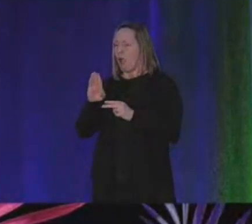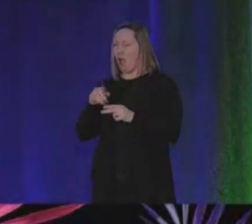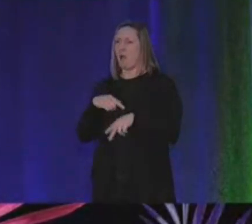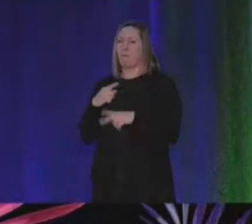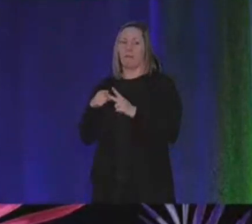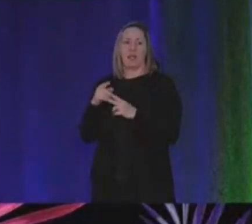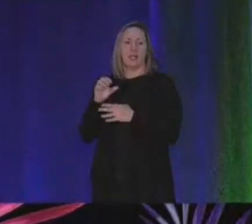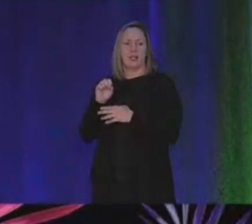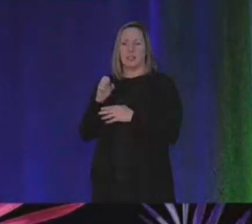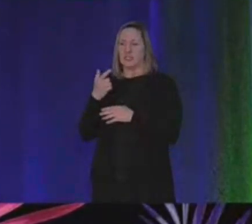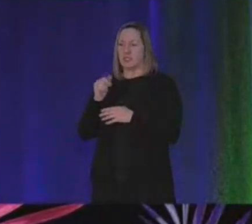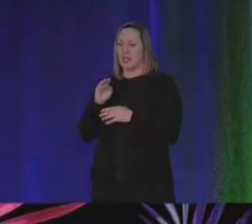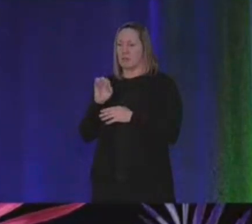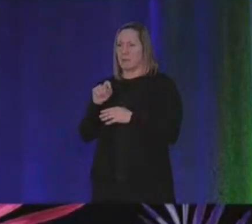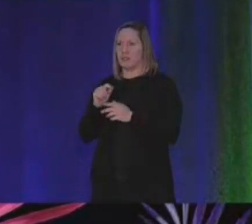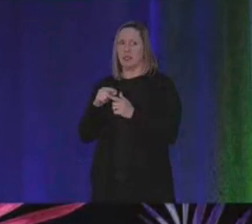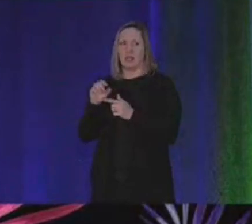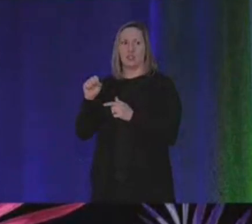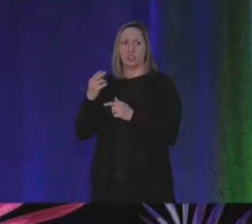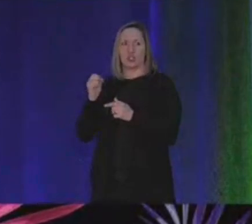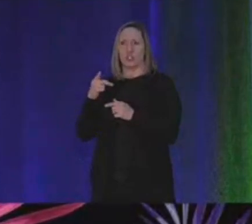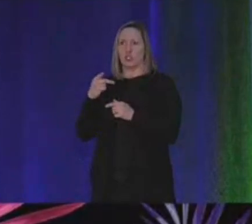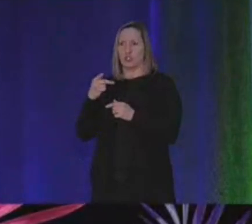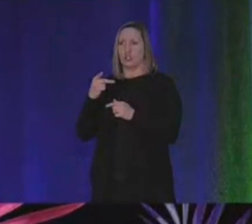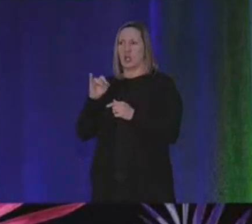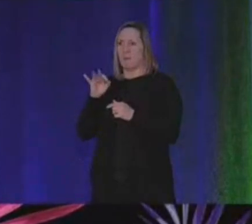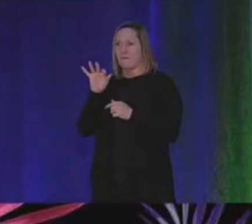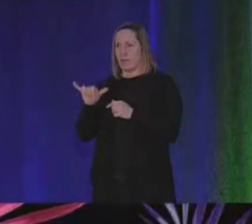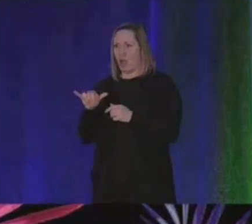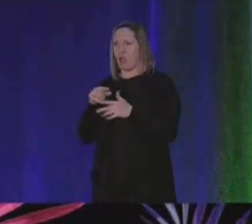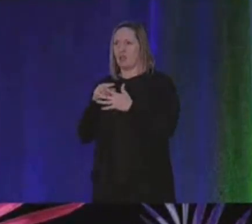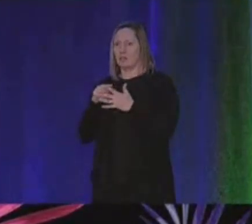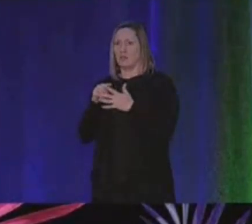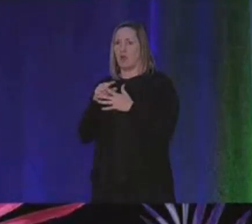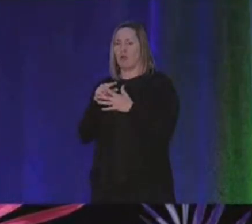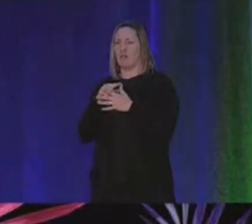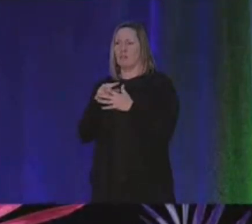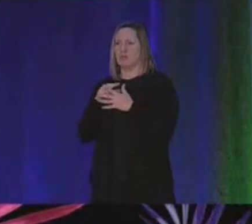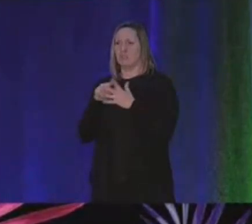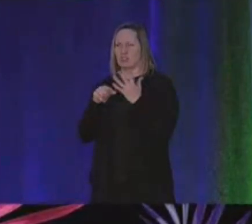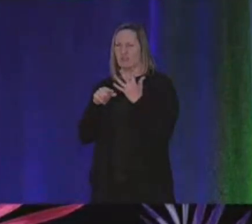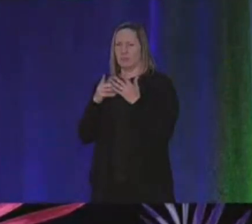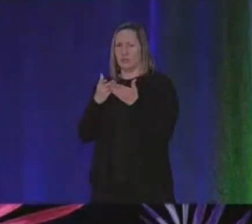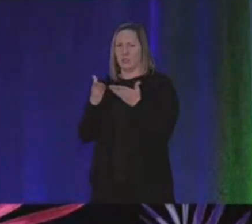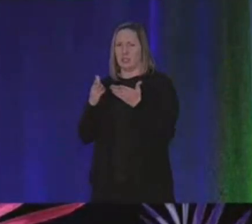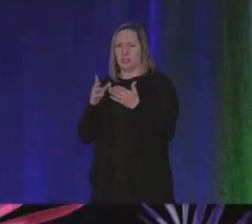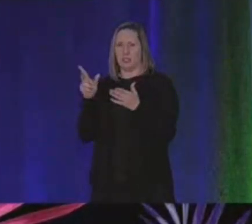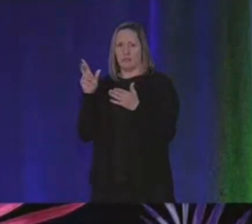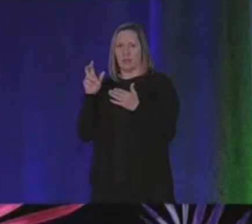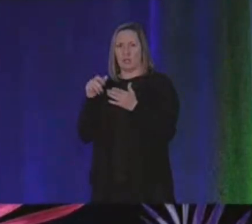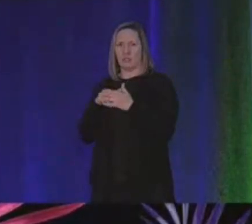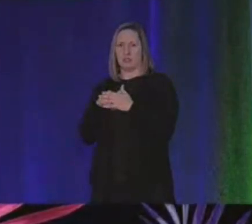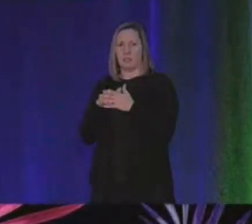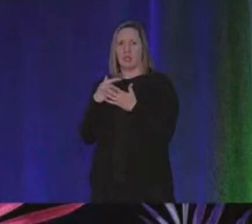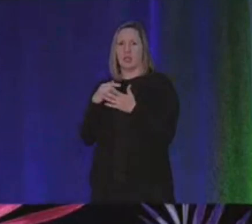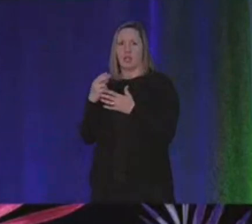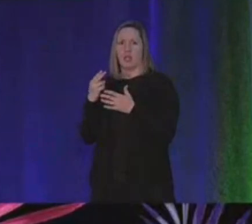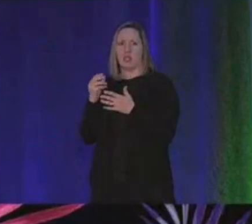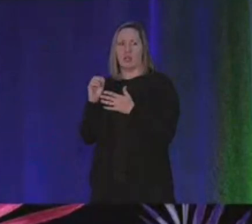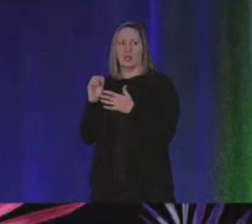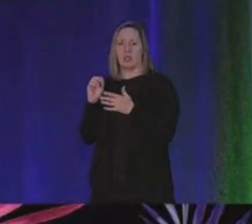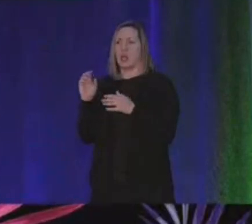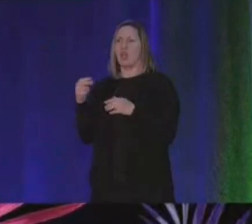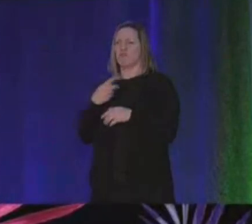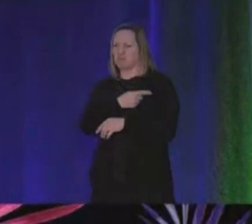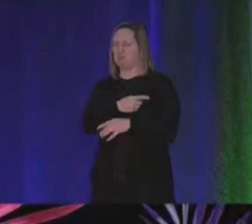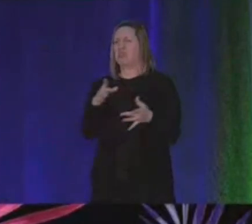are like three major themes I heard. The first one is to track adoption over time. And like Hosh'ki mentioned, you